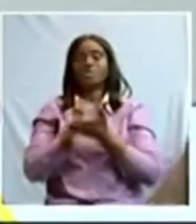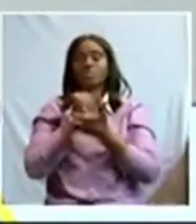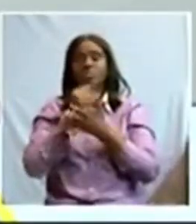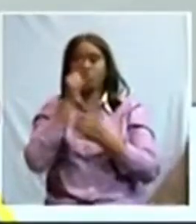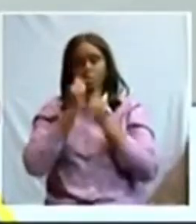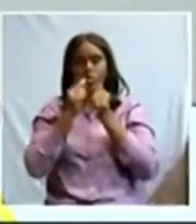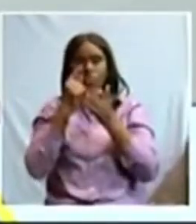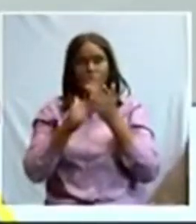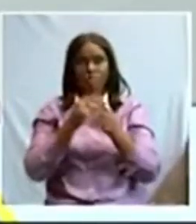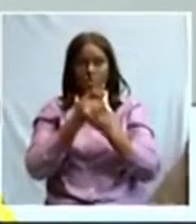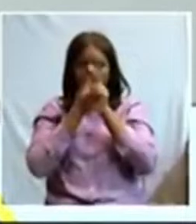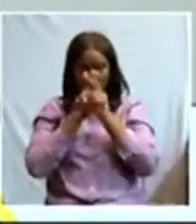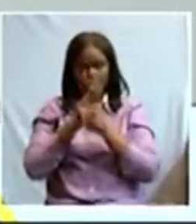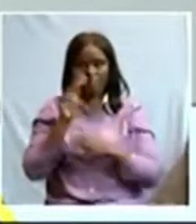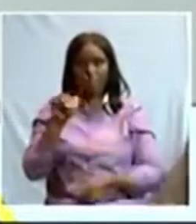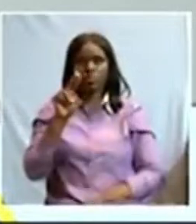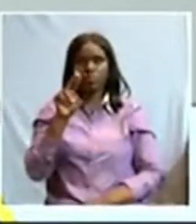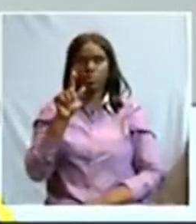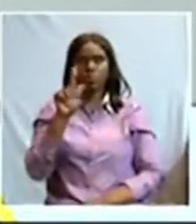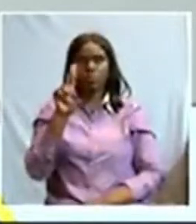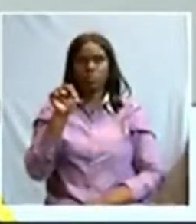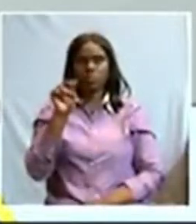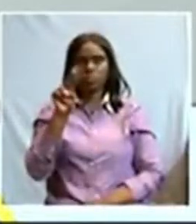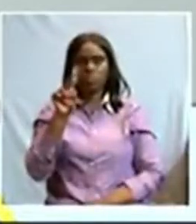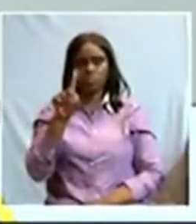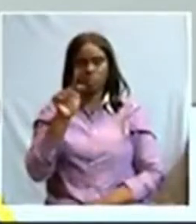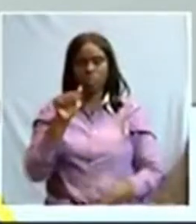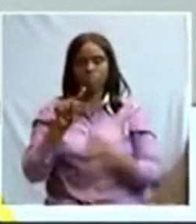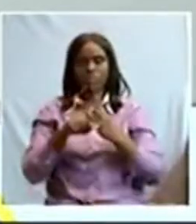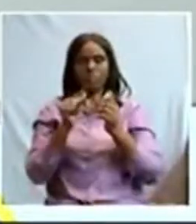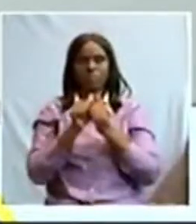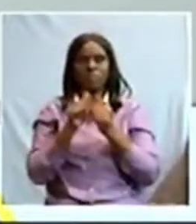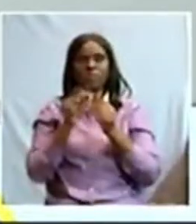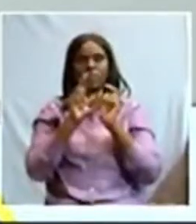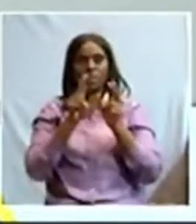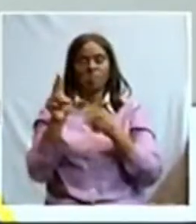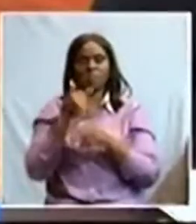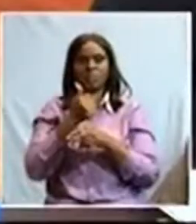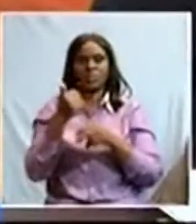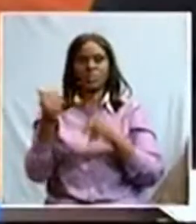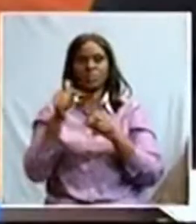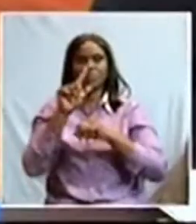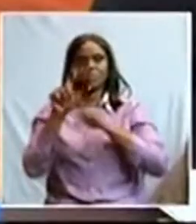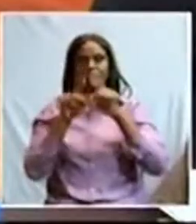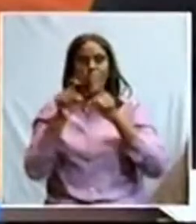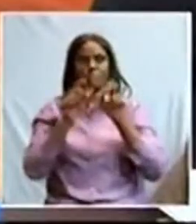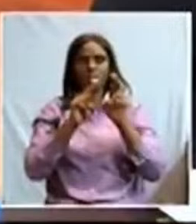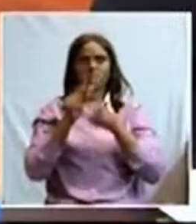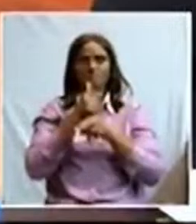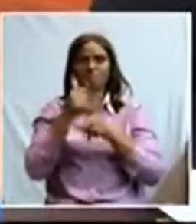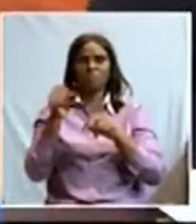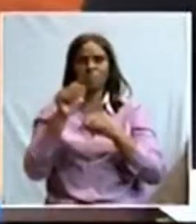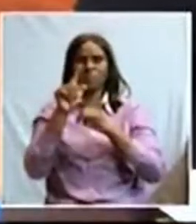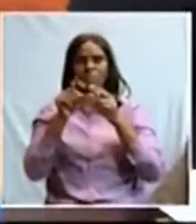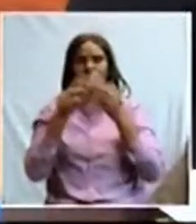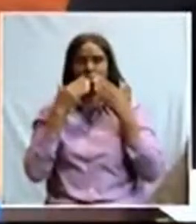what Honorable Nunda started with. So now answer the other questions. Thank you,